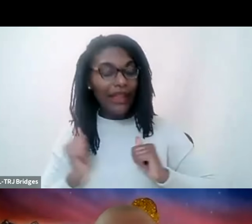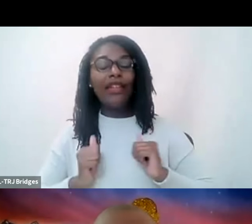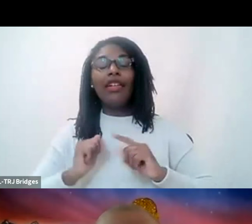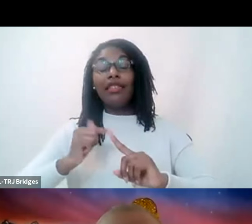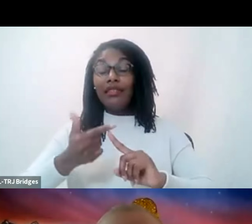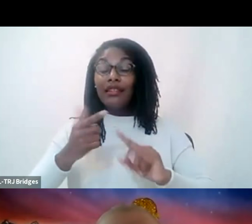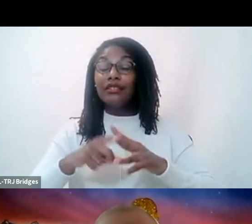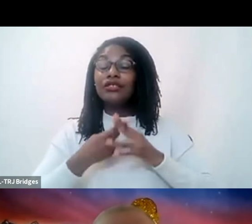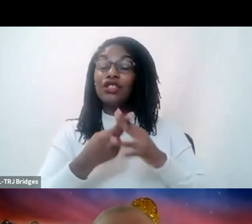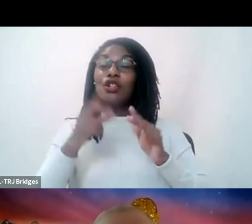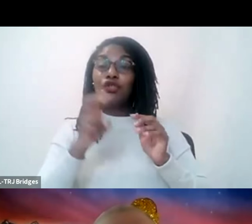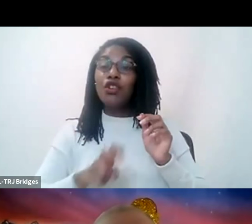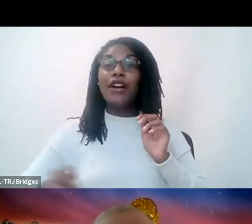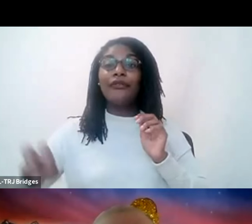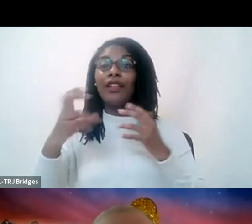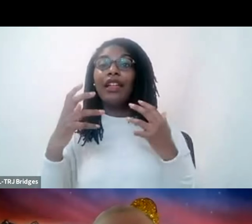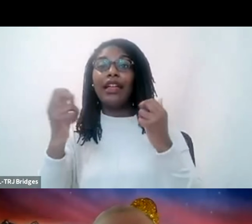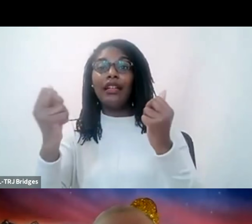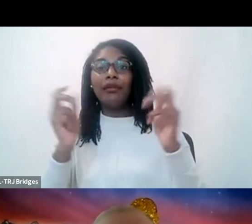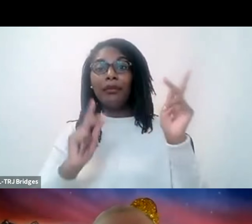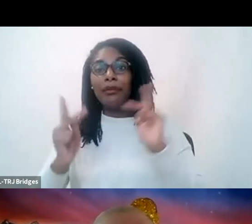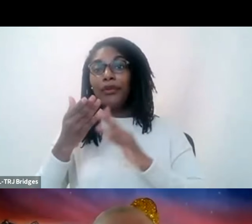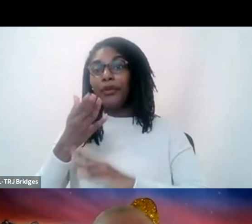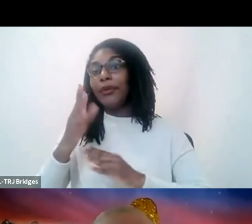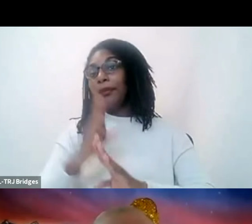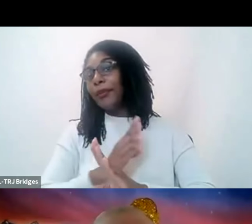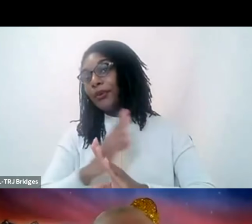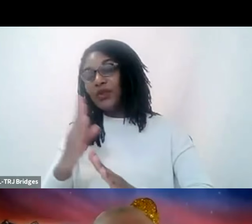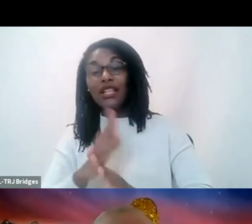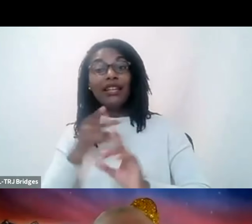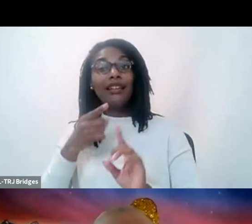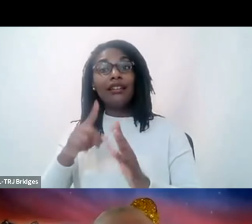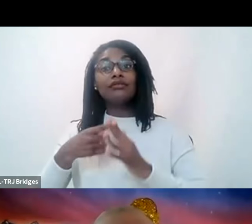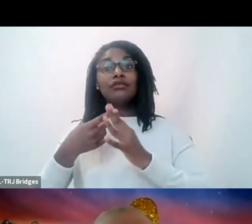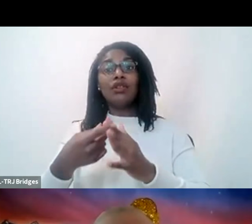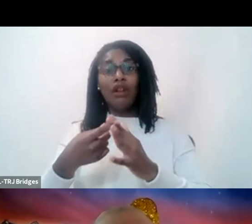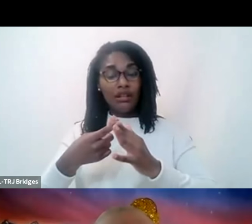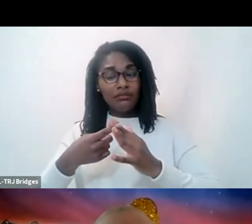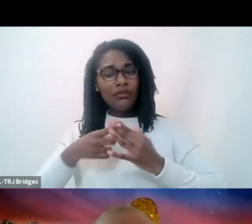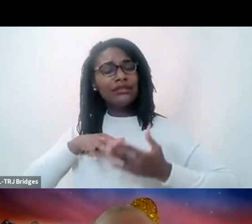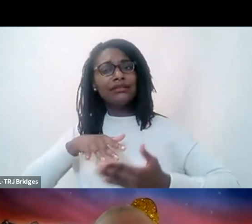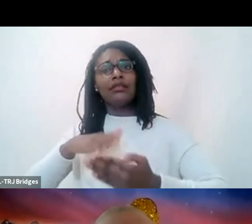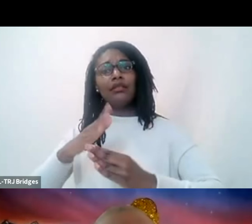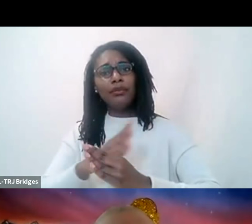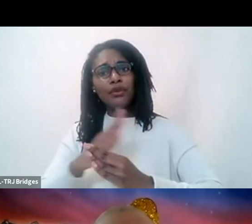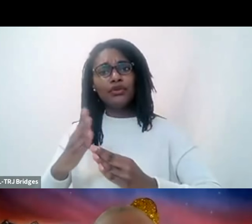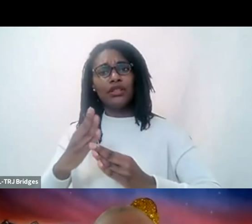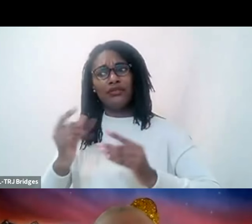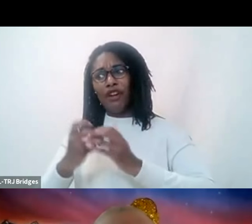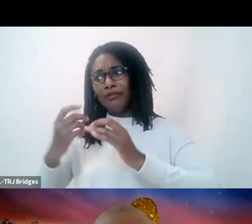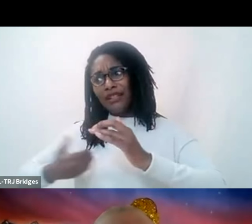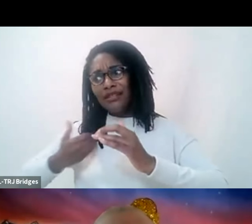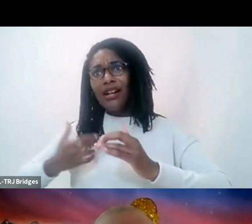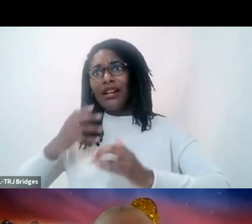the world healing through music. He began his studies as a toddler under the tutelage of his uncle,